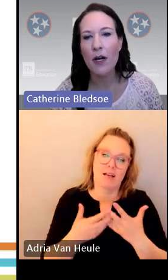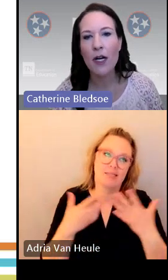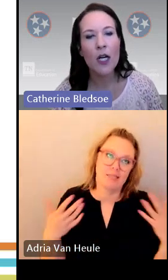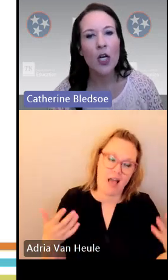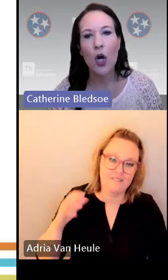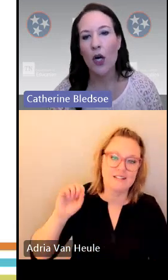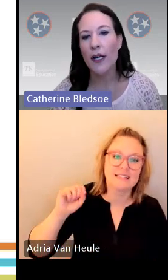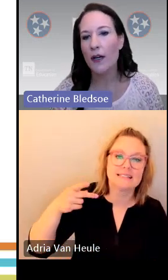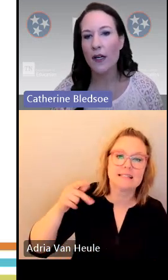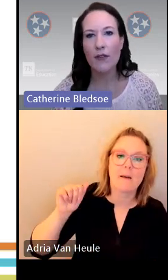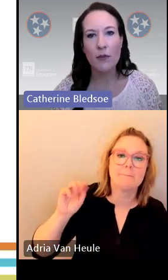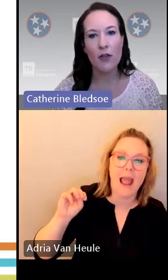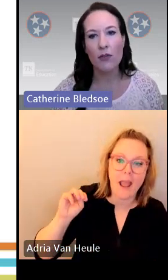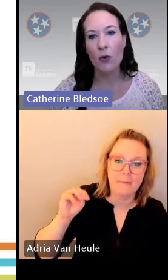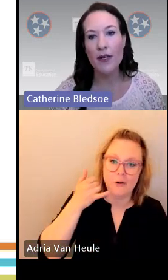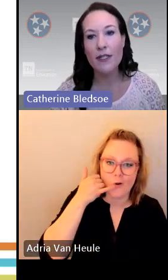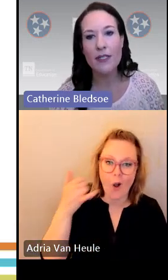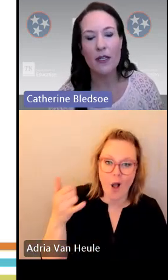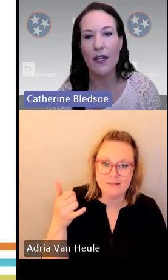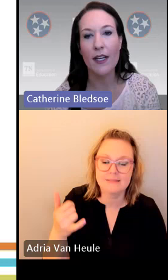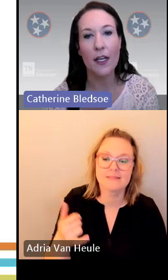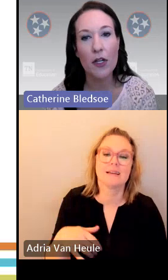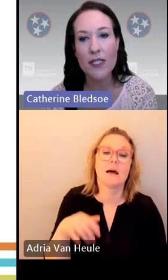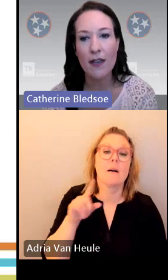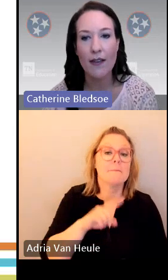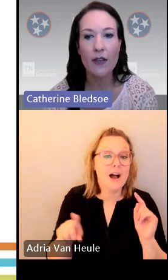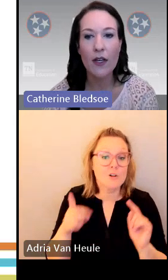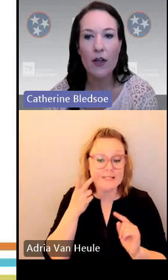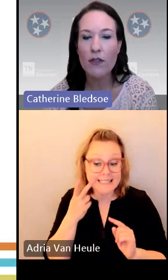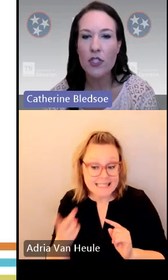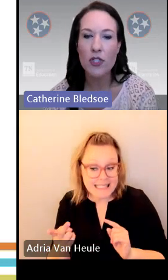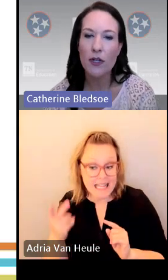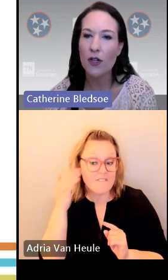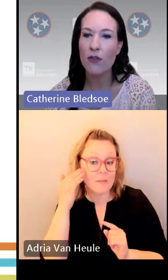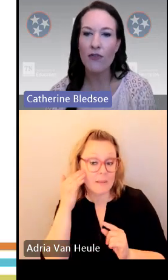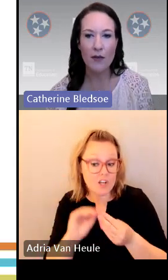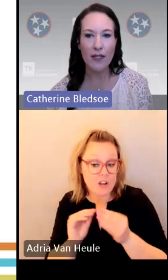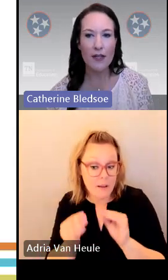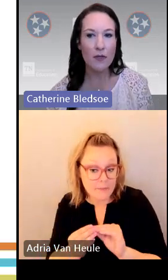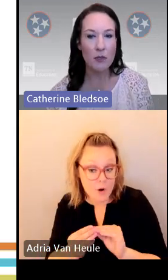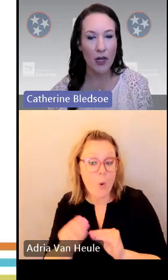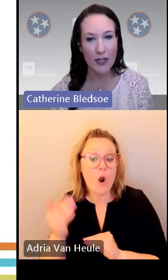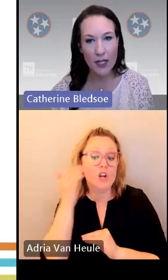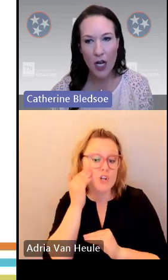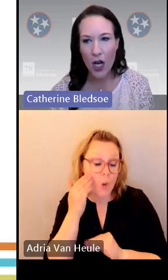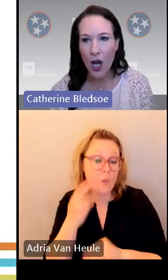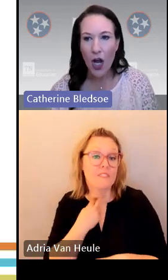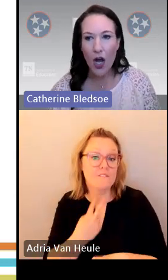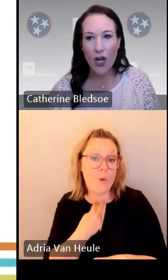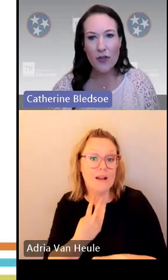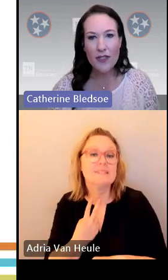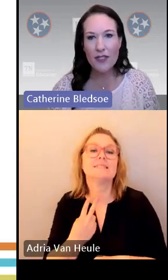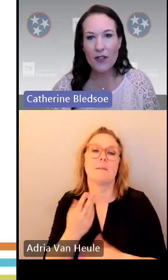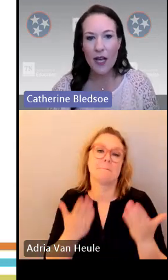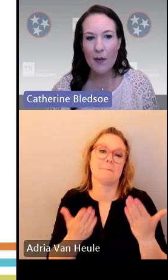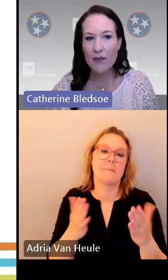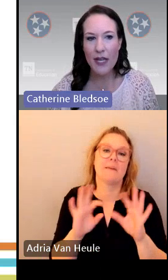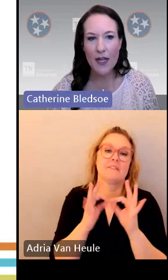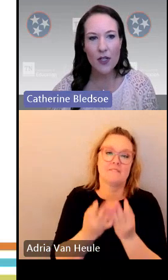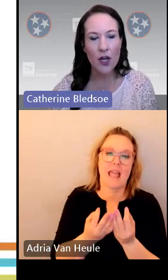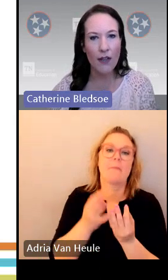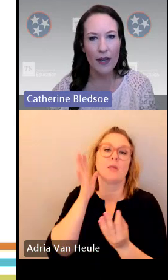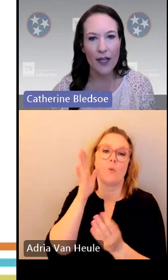familiar number or hearing a familiar voice is going to increase that likelihood of a student or family responding. Also consider